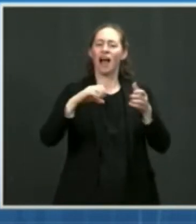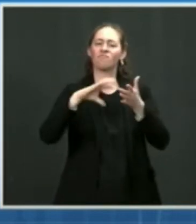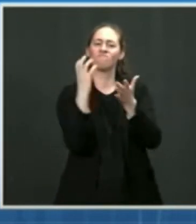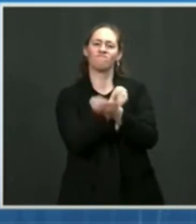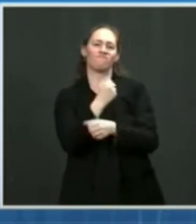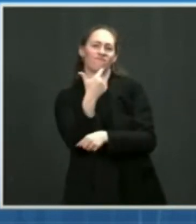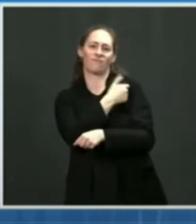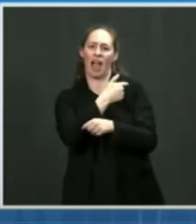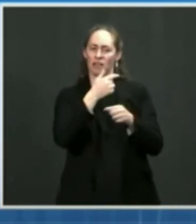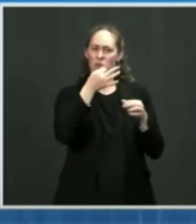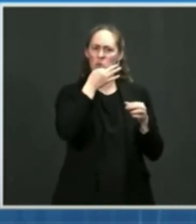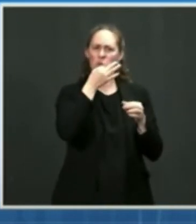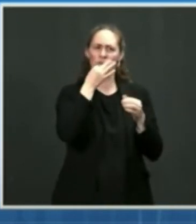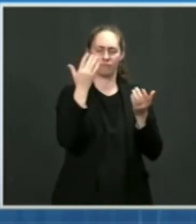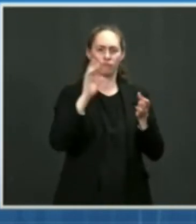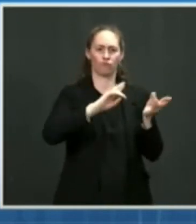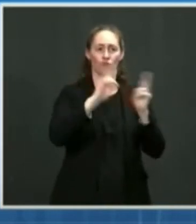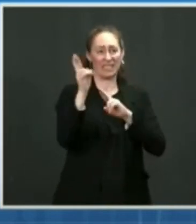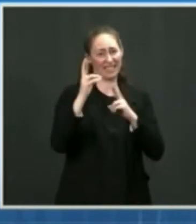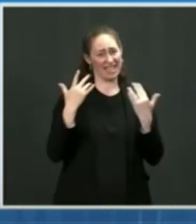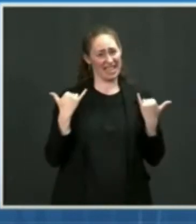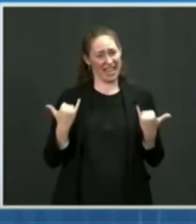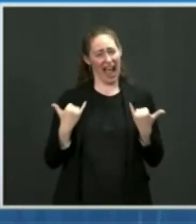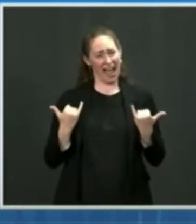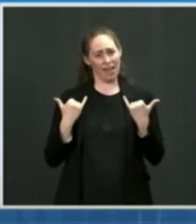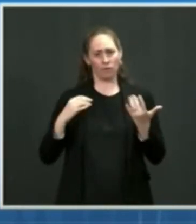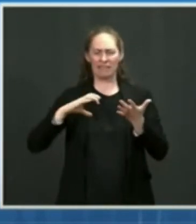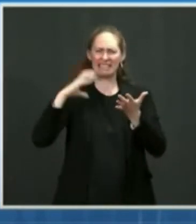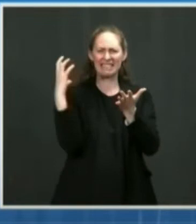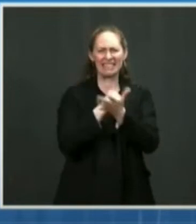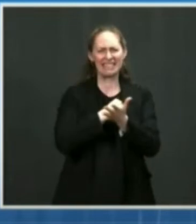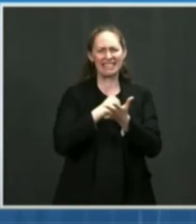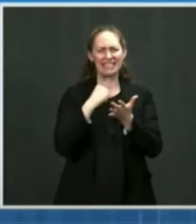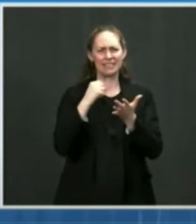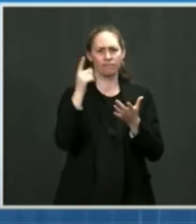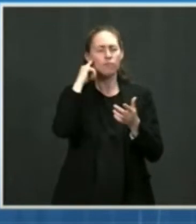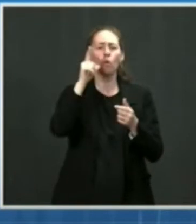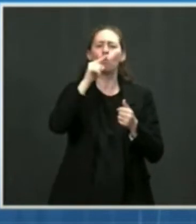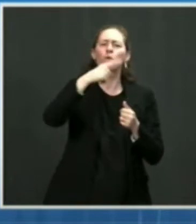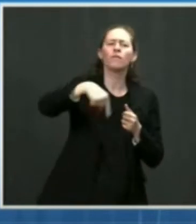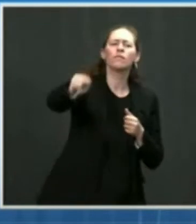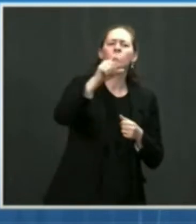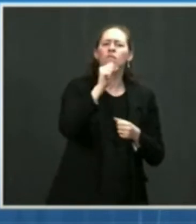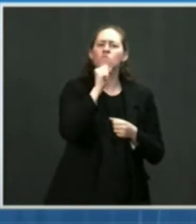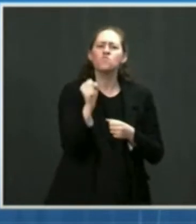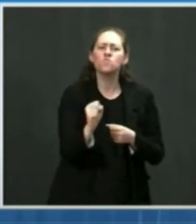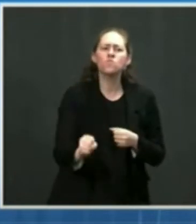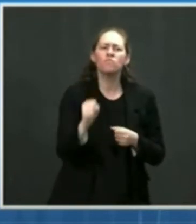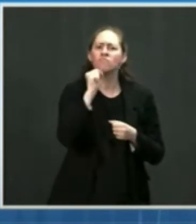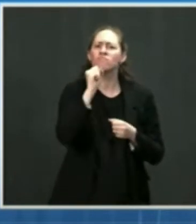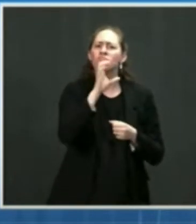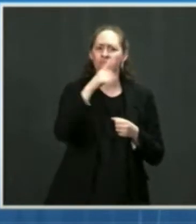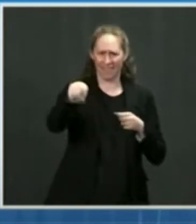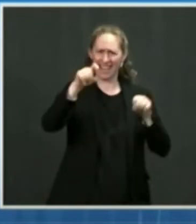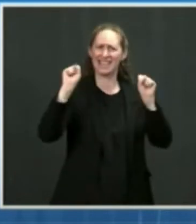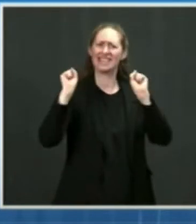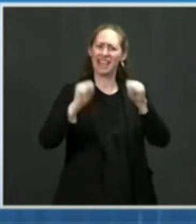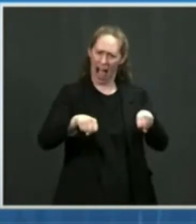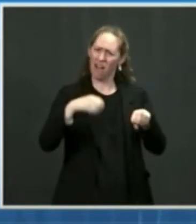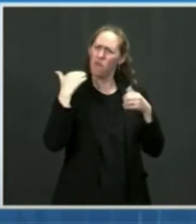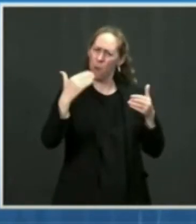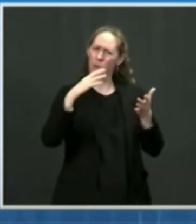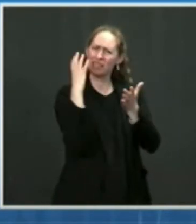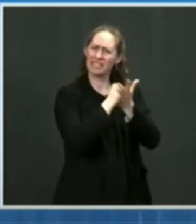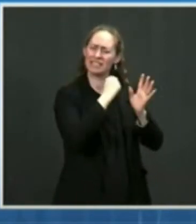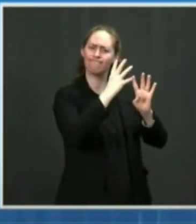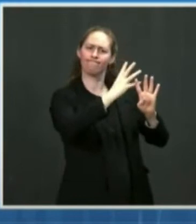there has never been a better time than now for seniors and those eligible to get their shots. Make an appointment